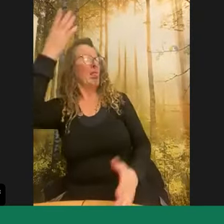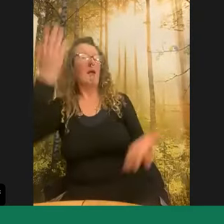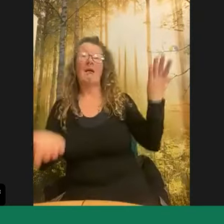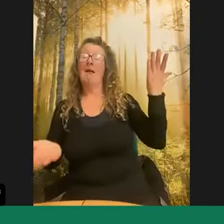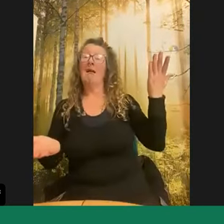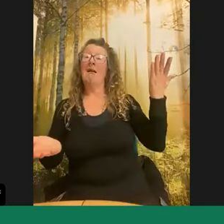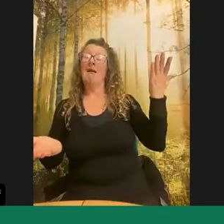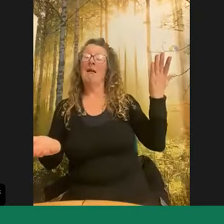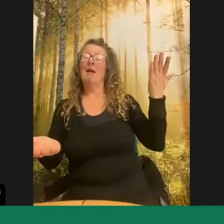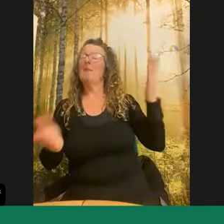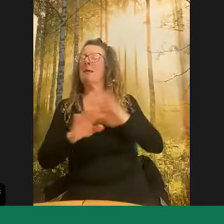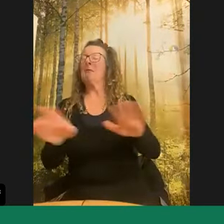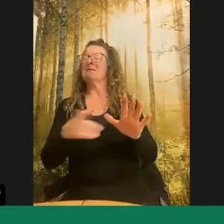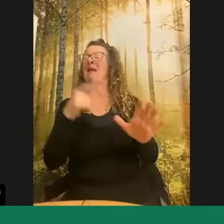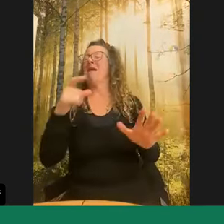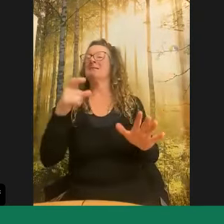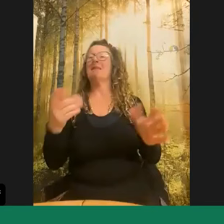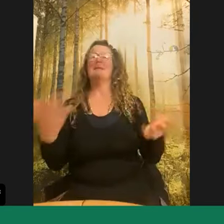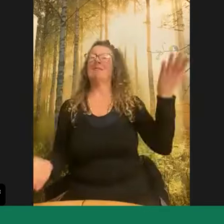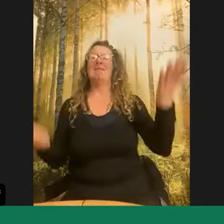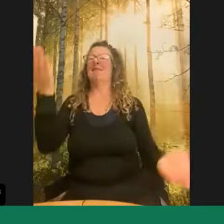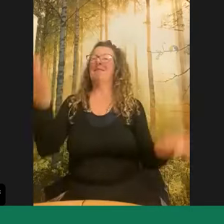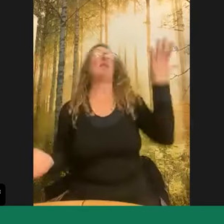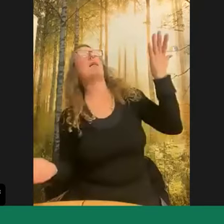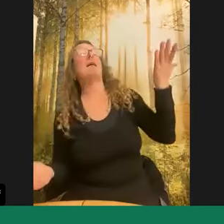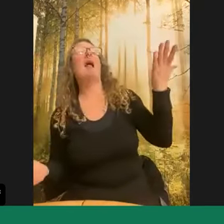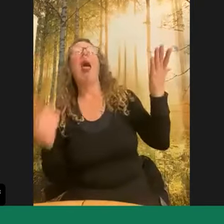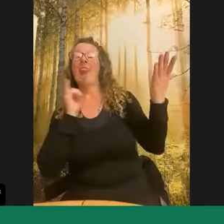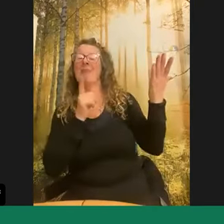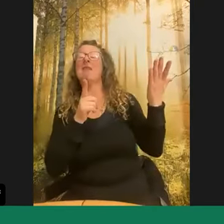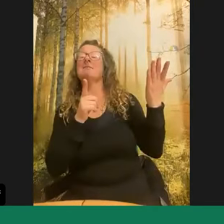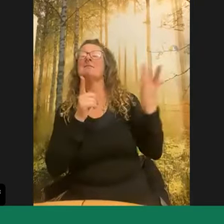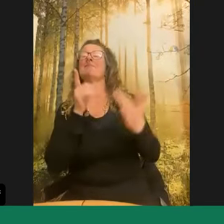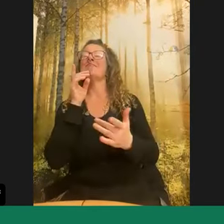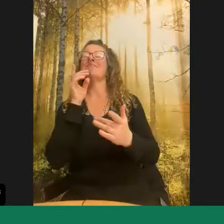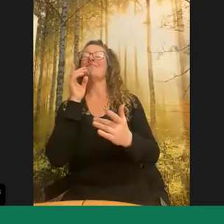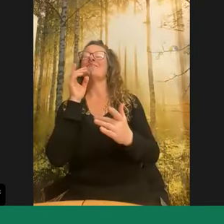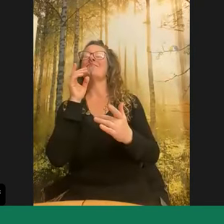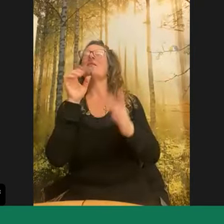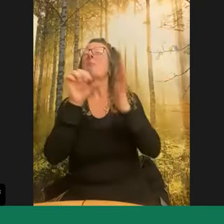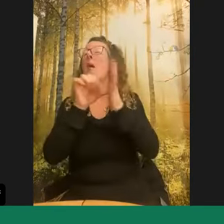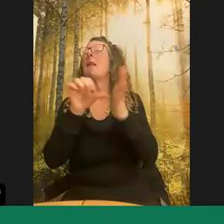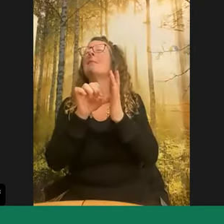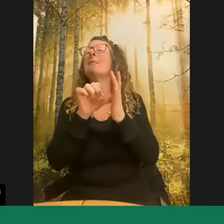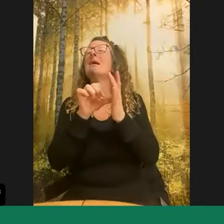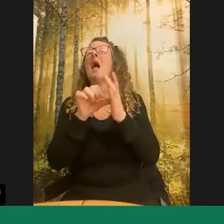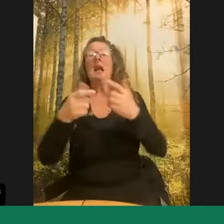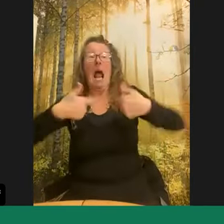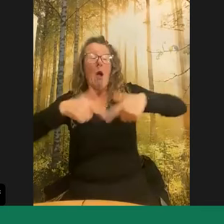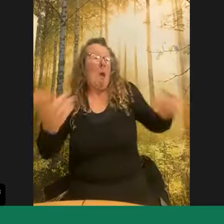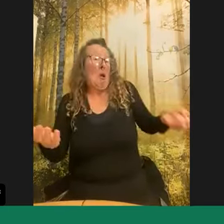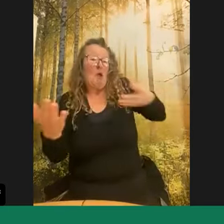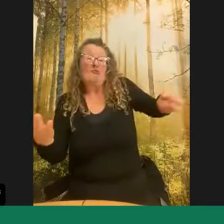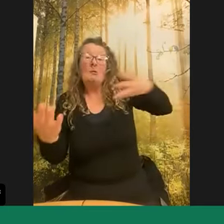that's the heart of, I think that gets to the heart of so many problems, as well as this erasure of the contributions. It's a